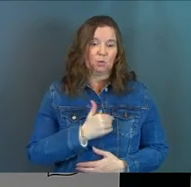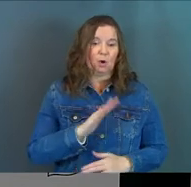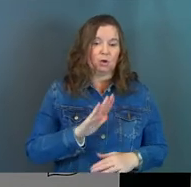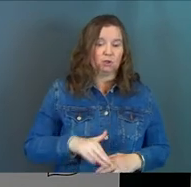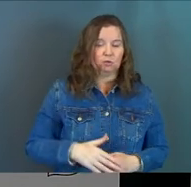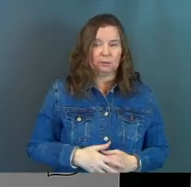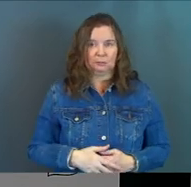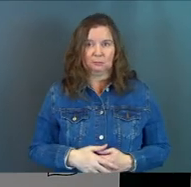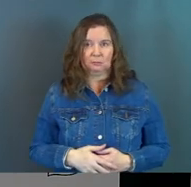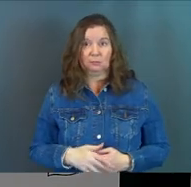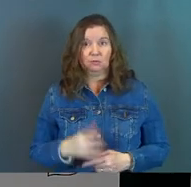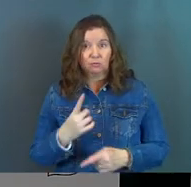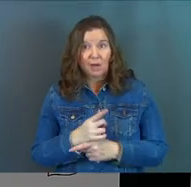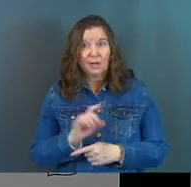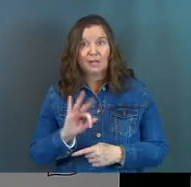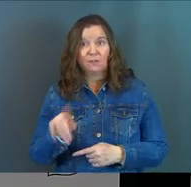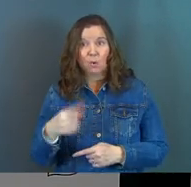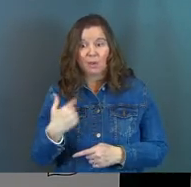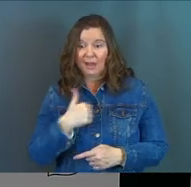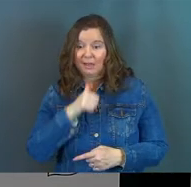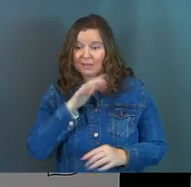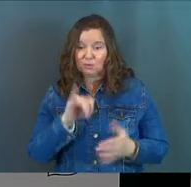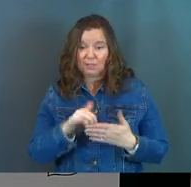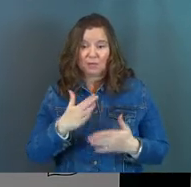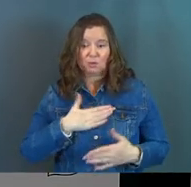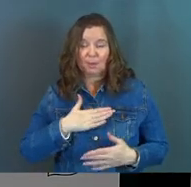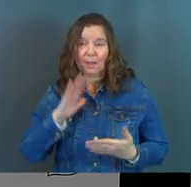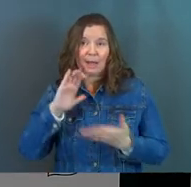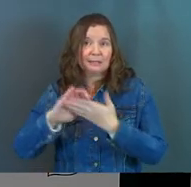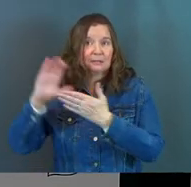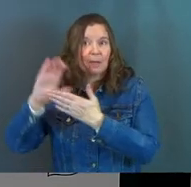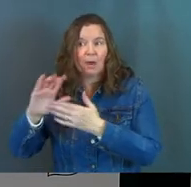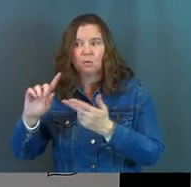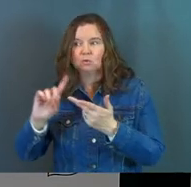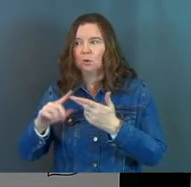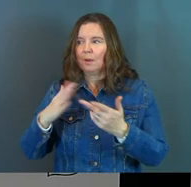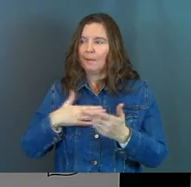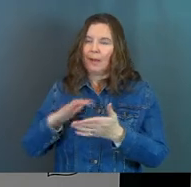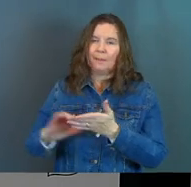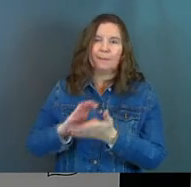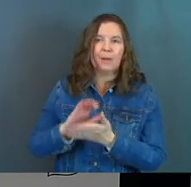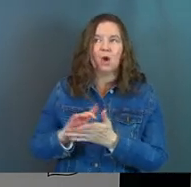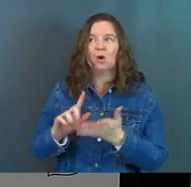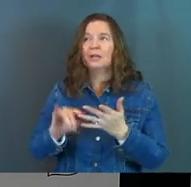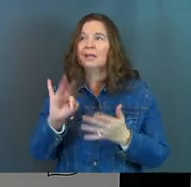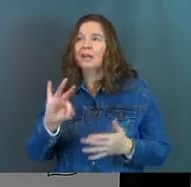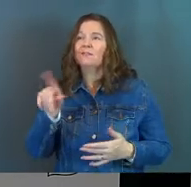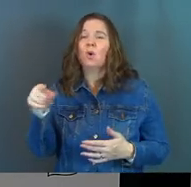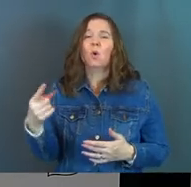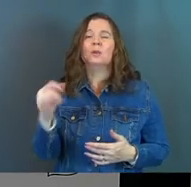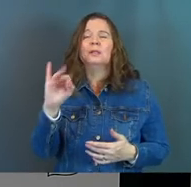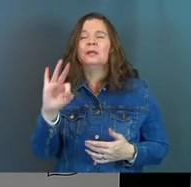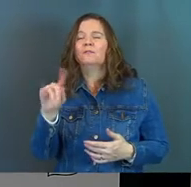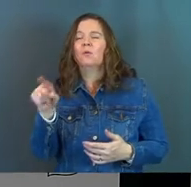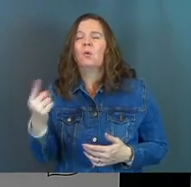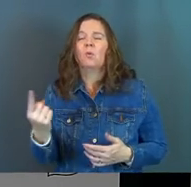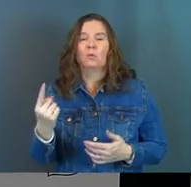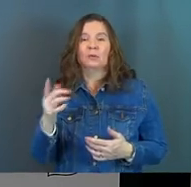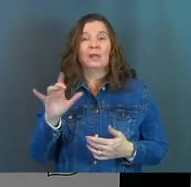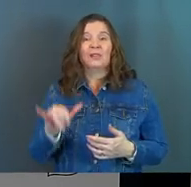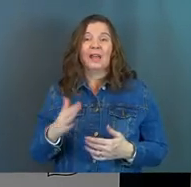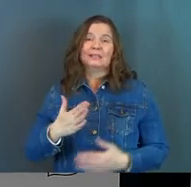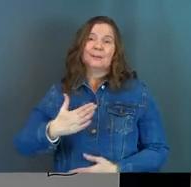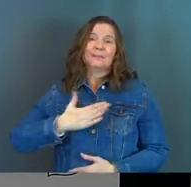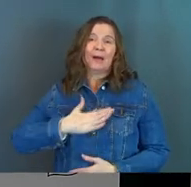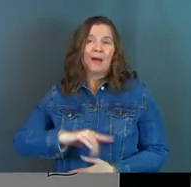children, right? If only I had not done that to my spouse and done this to my marriage. If only,